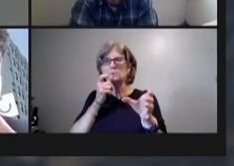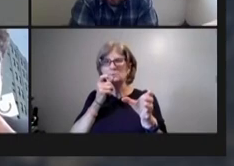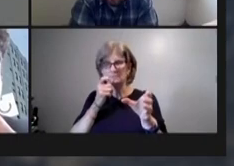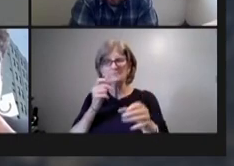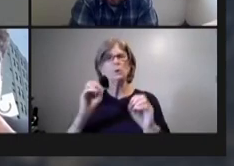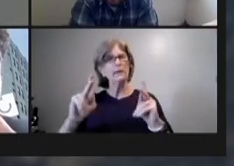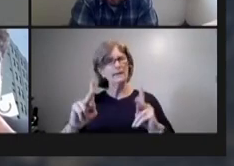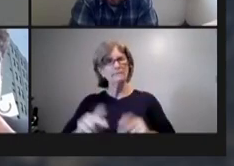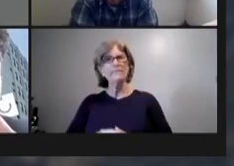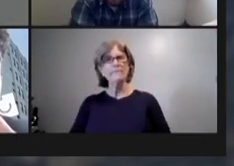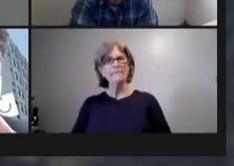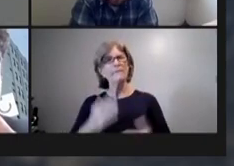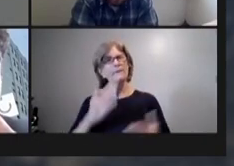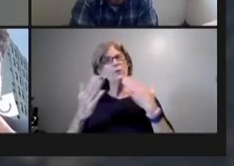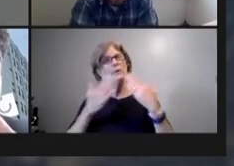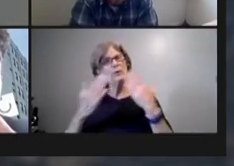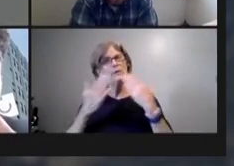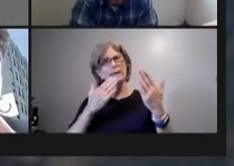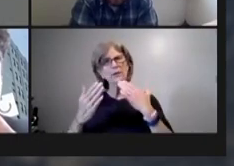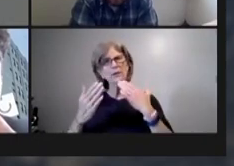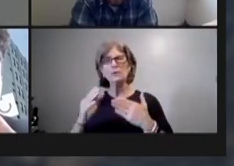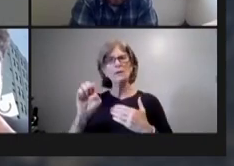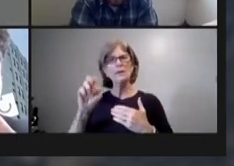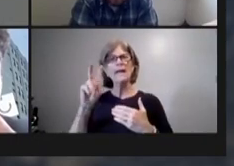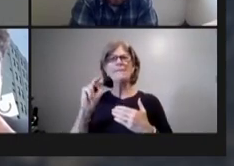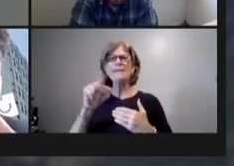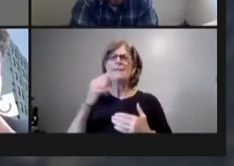Great, thank you everyone. Thank you, Evan. Yeah, thank you.